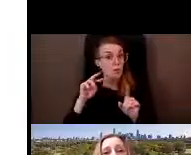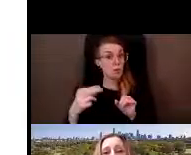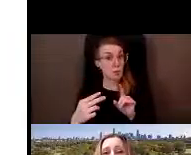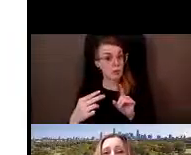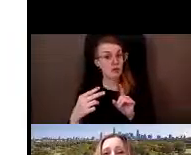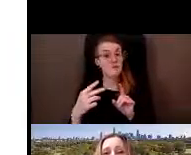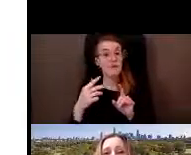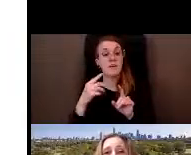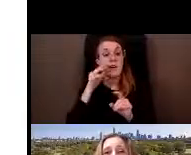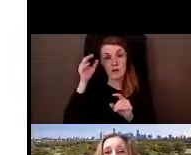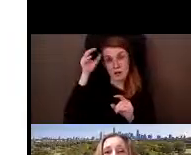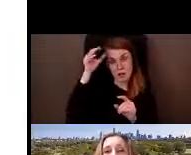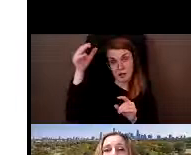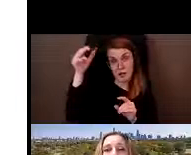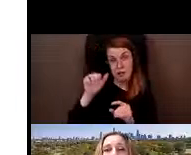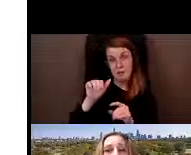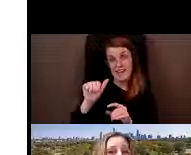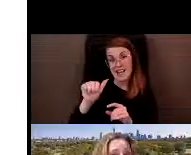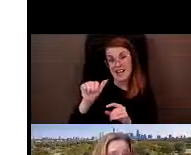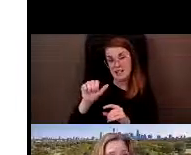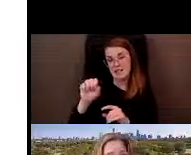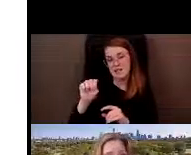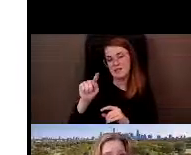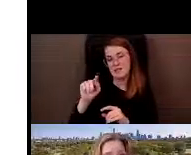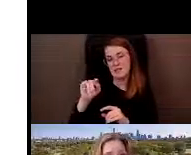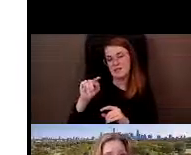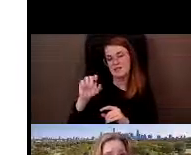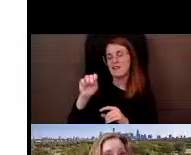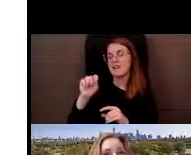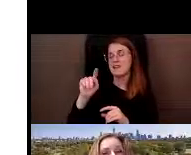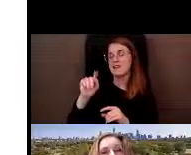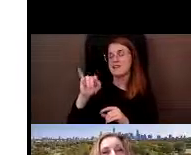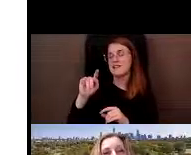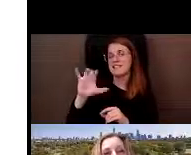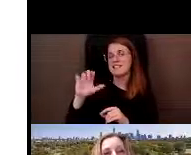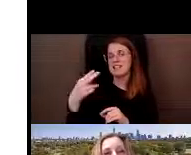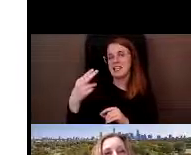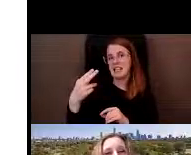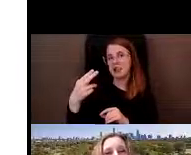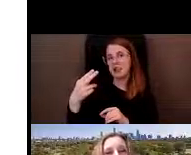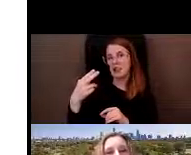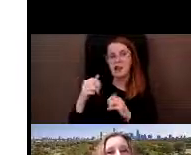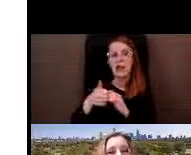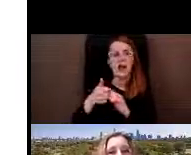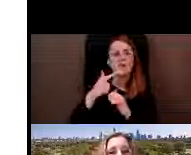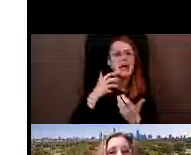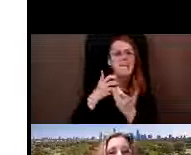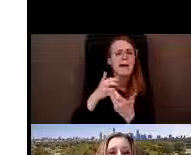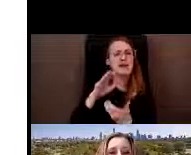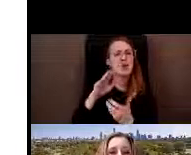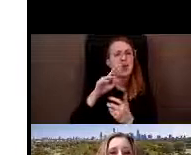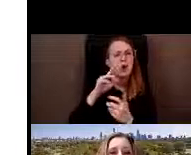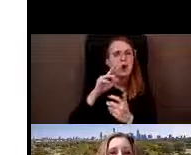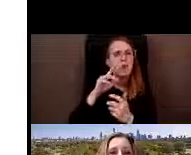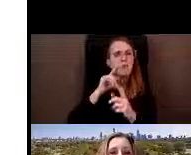concept A or Stitch achieve the overall guiding principles and goals? I'll read what we have at left.